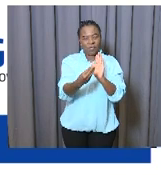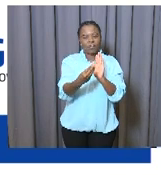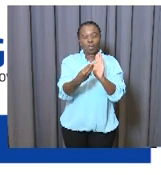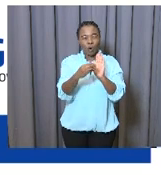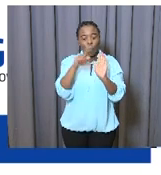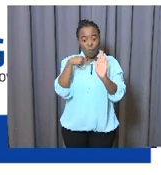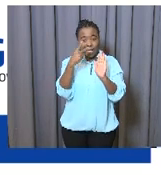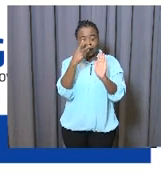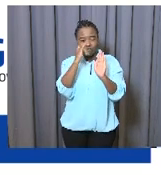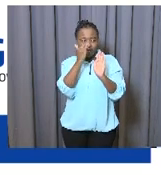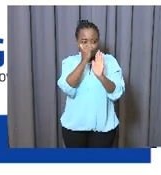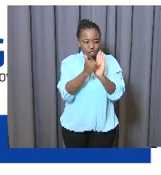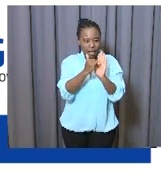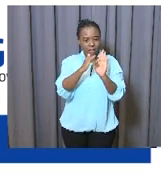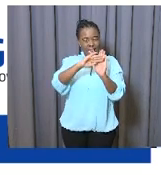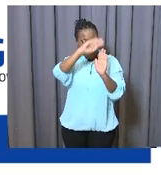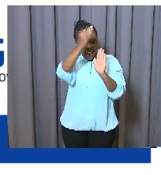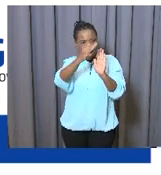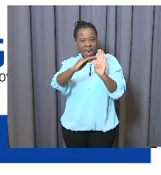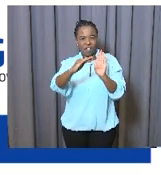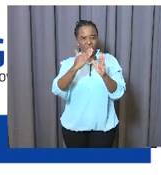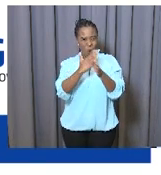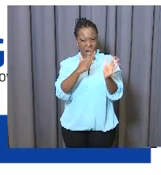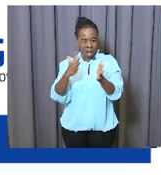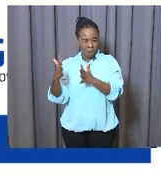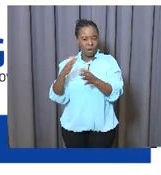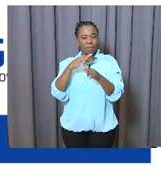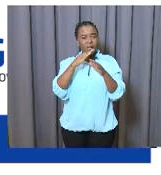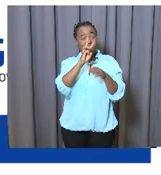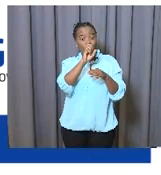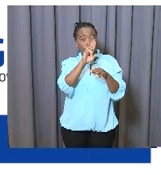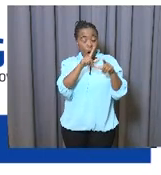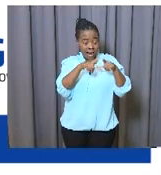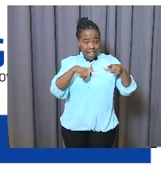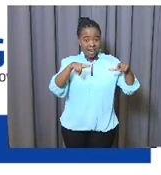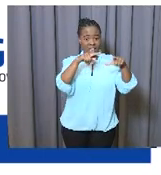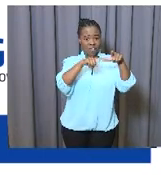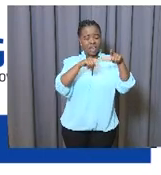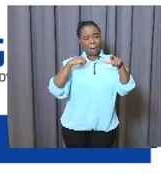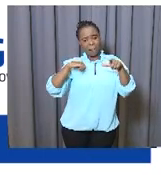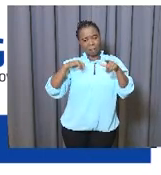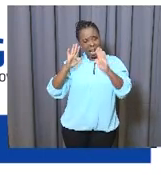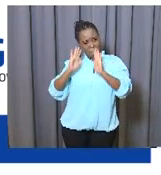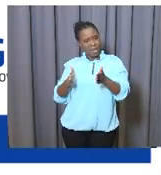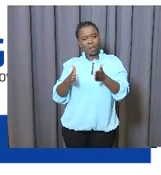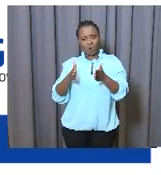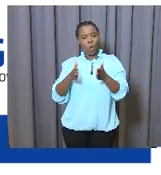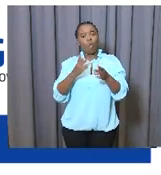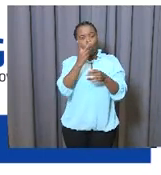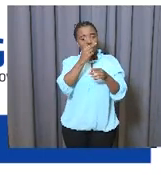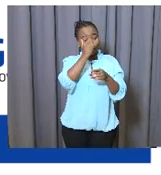the curve in wards as well, at ward level, not just what's happening in the municipality. We are tracking